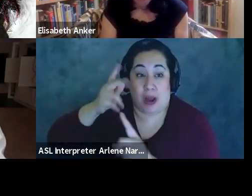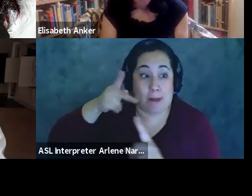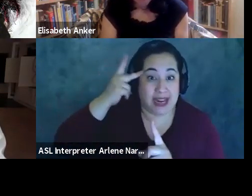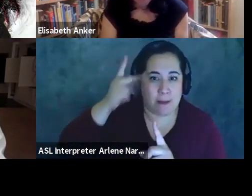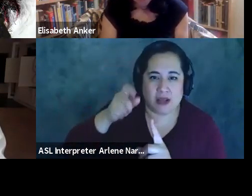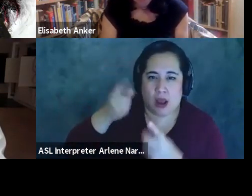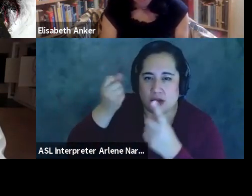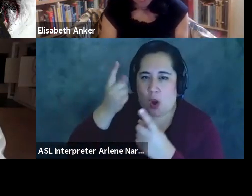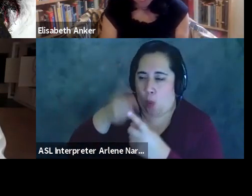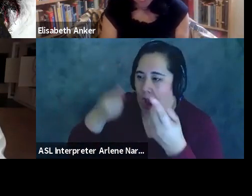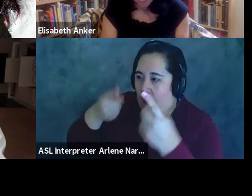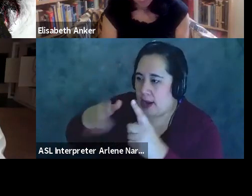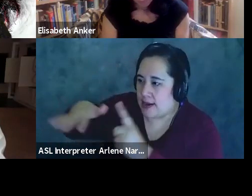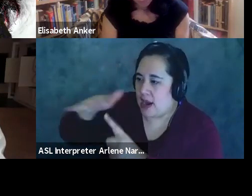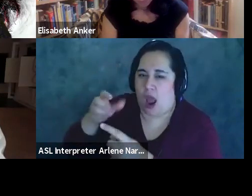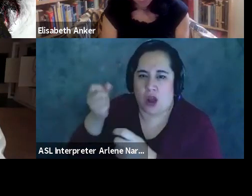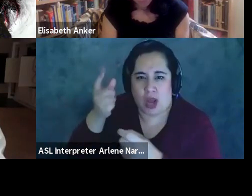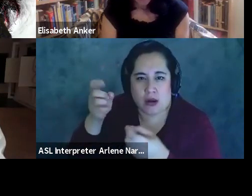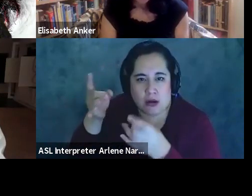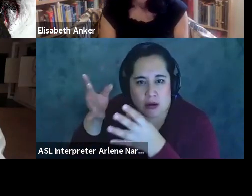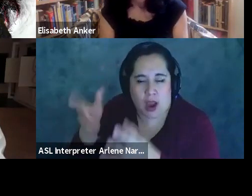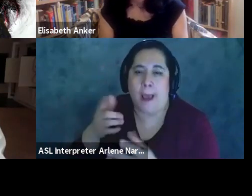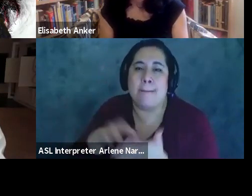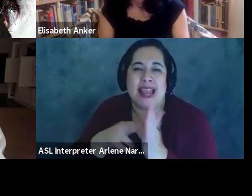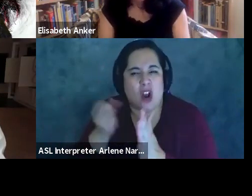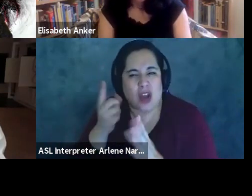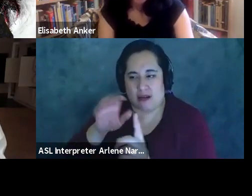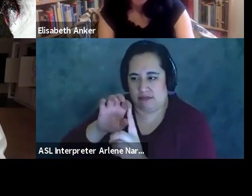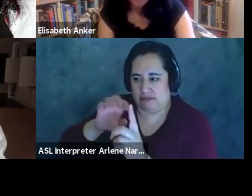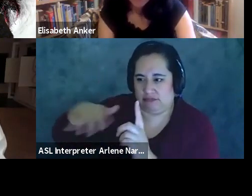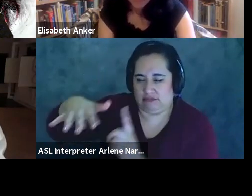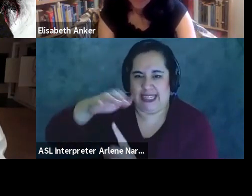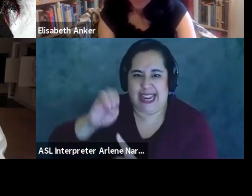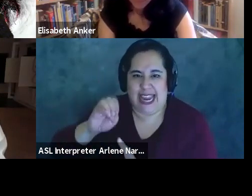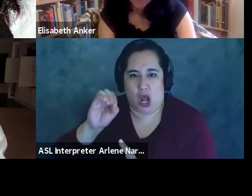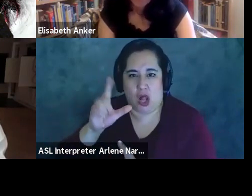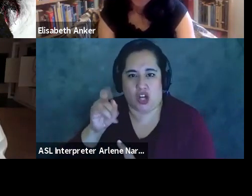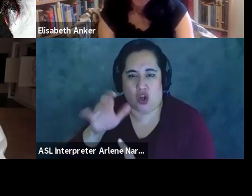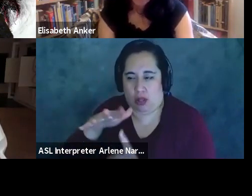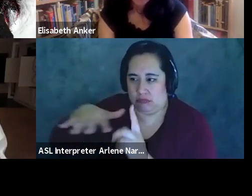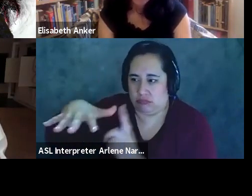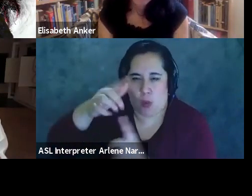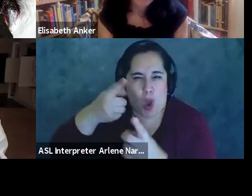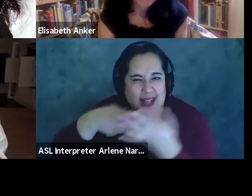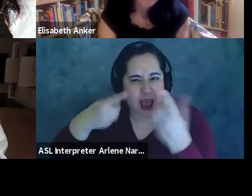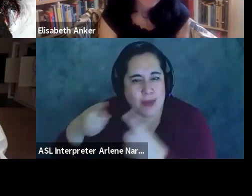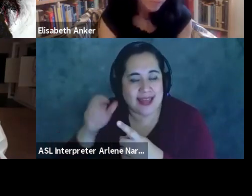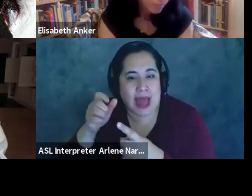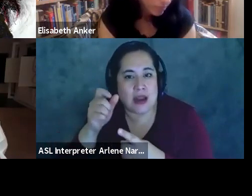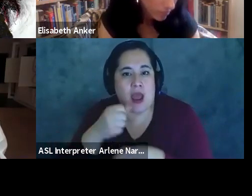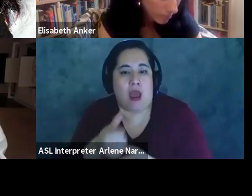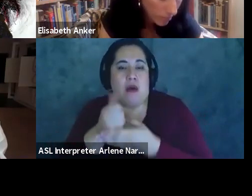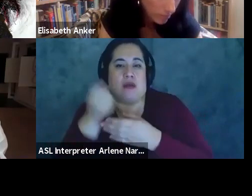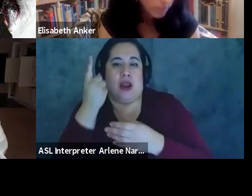So understanding those ecologies and those ecological terms and taking them much more seriously. I think Wendy Brown's question is